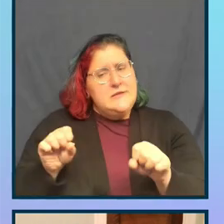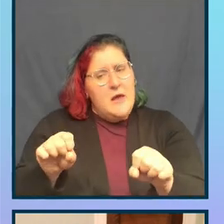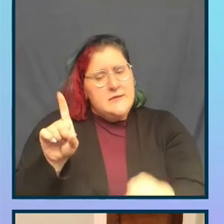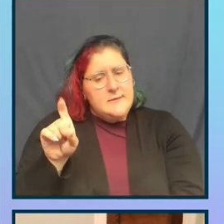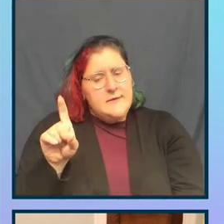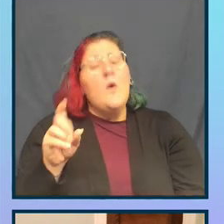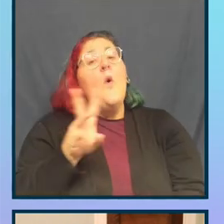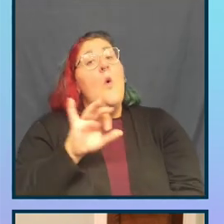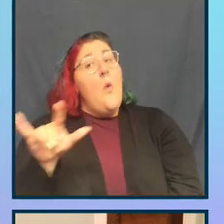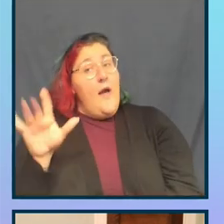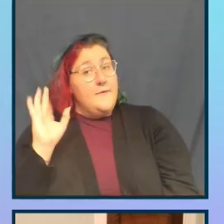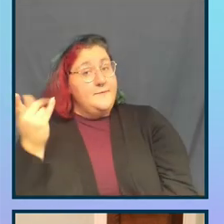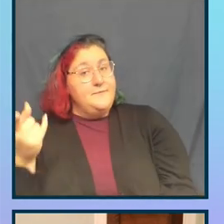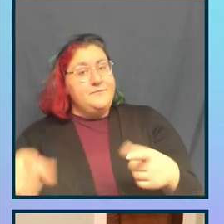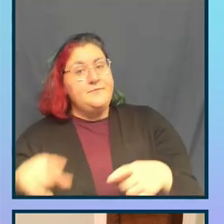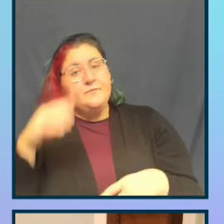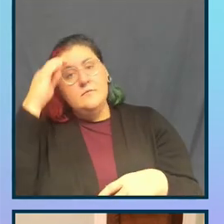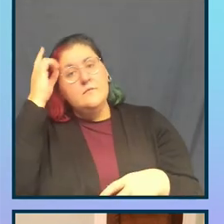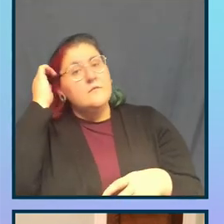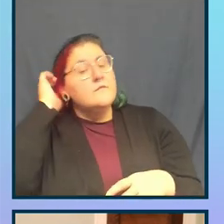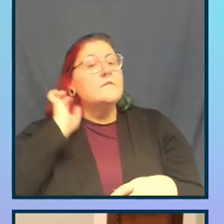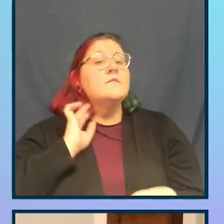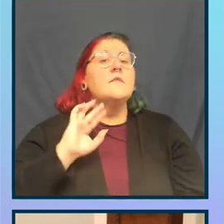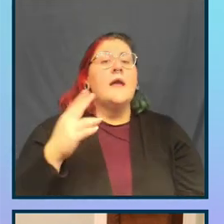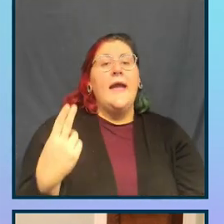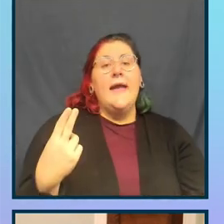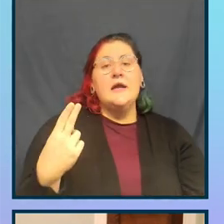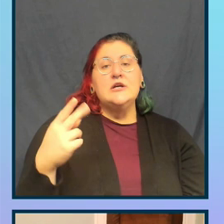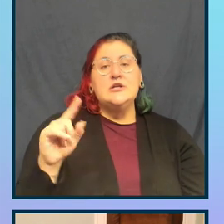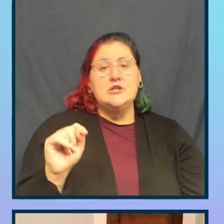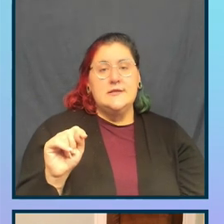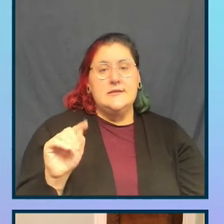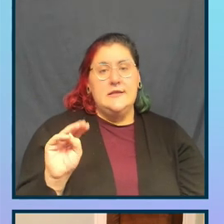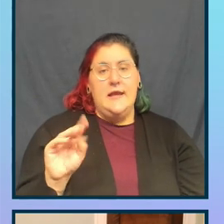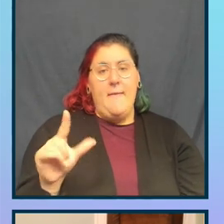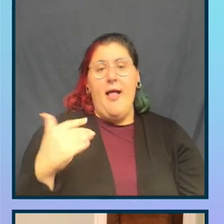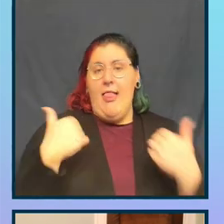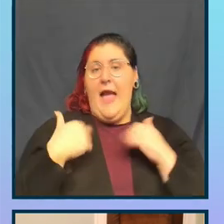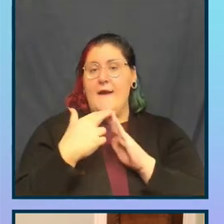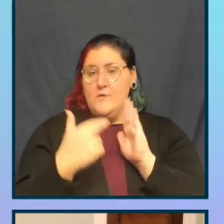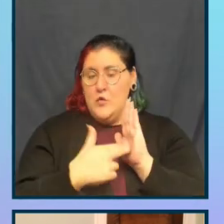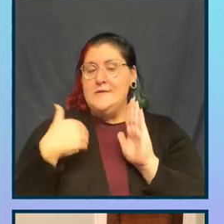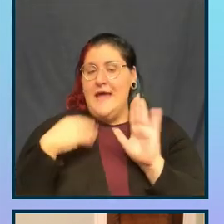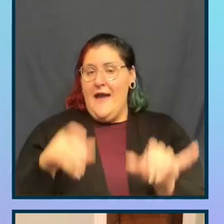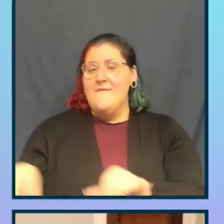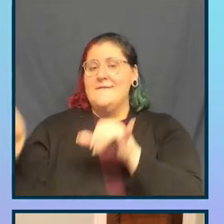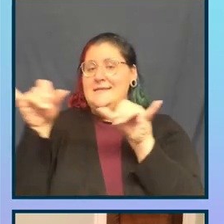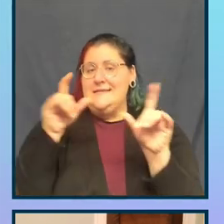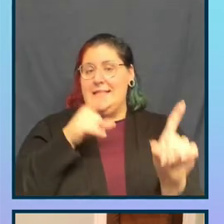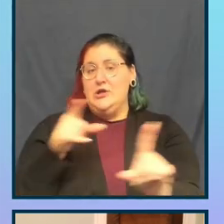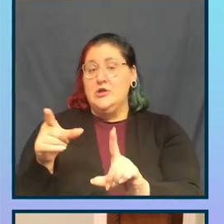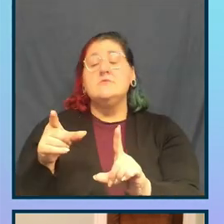Well, it turns out that HTML has rules and standards. HTML even has